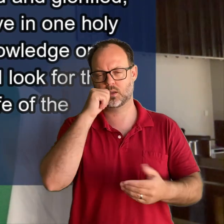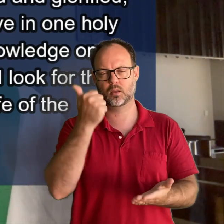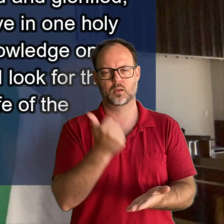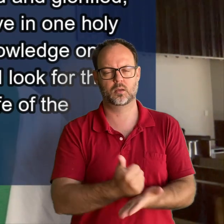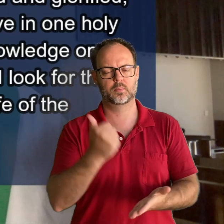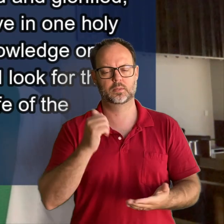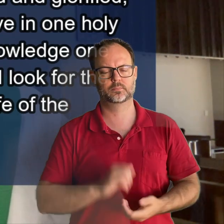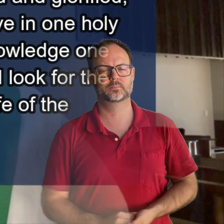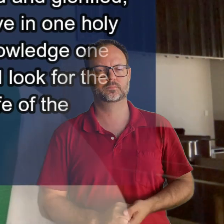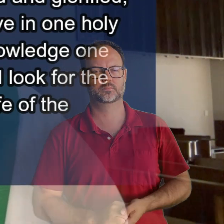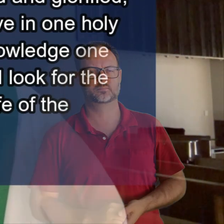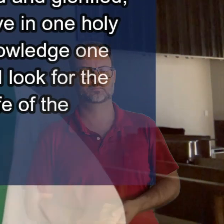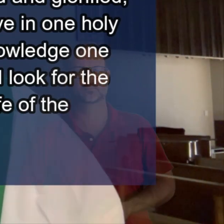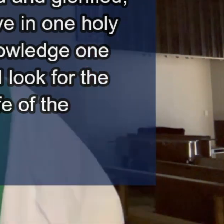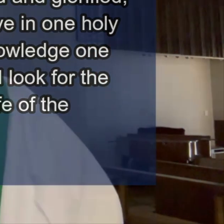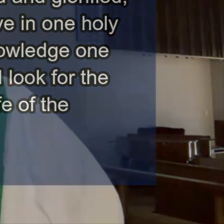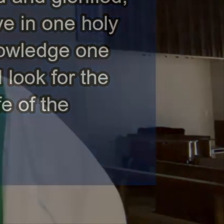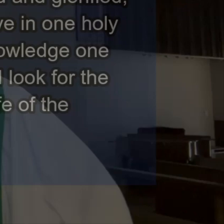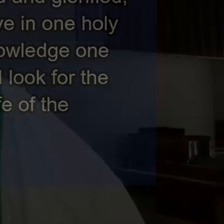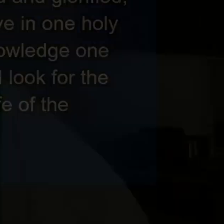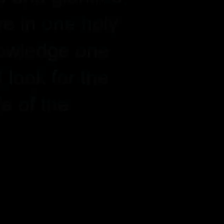come. Amen.